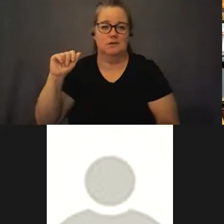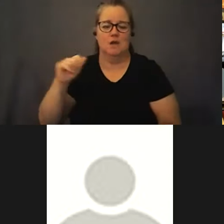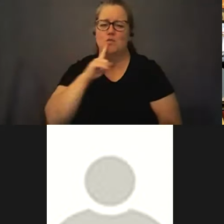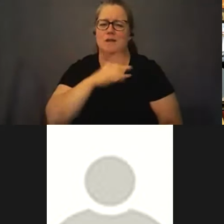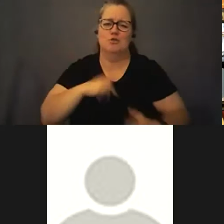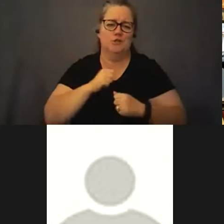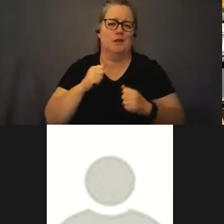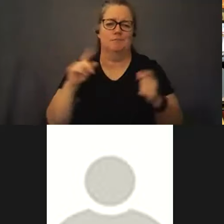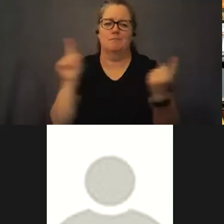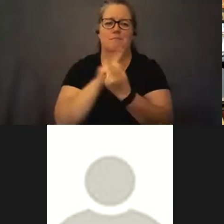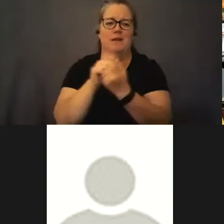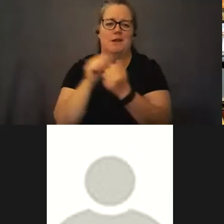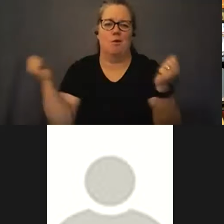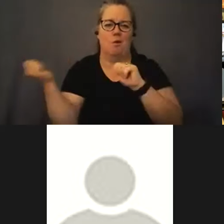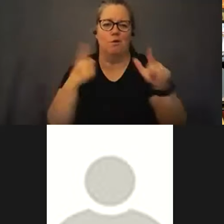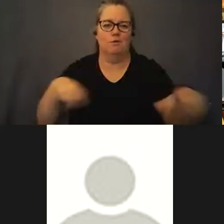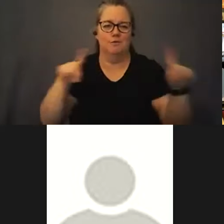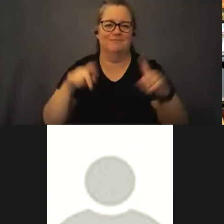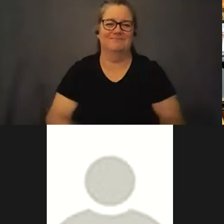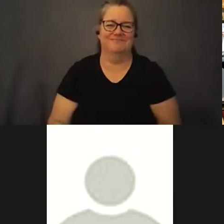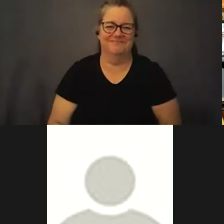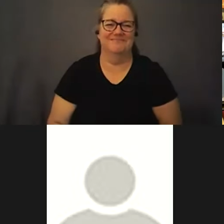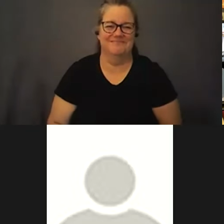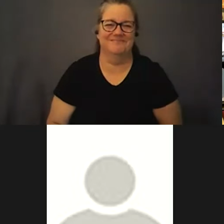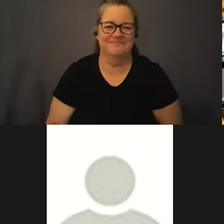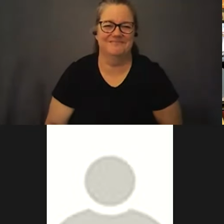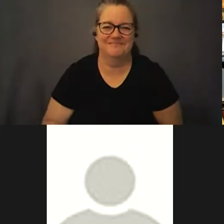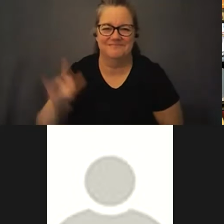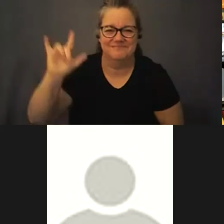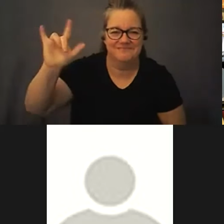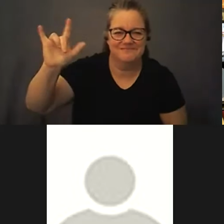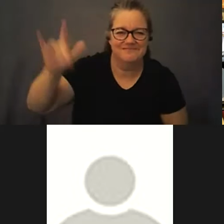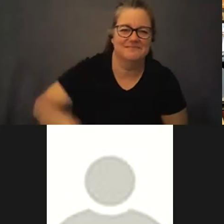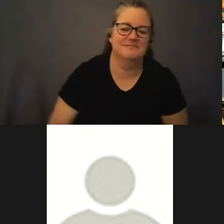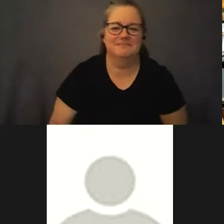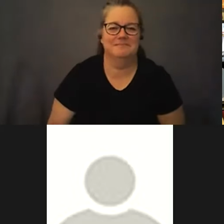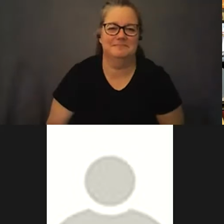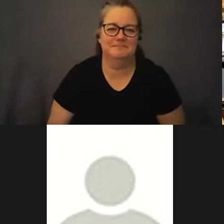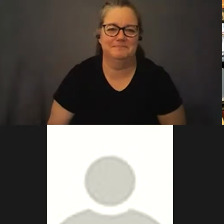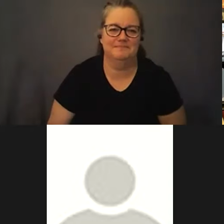Thank you. Thank you. Bye-bye.